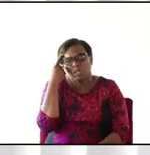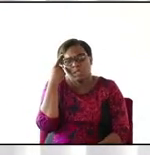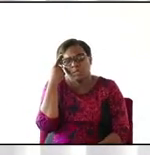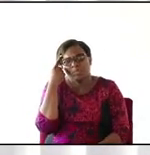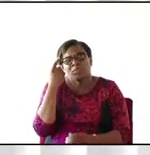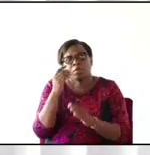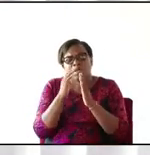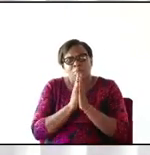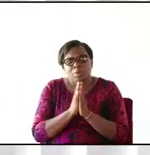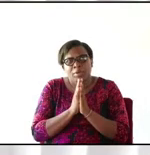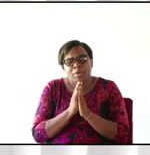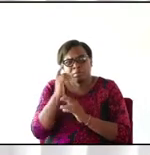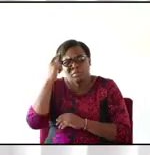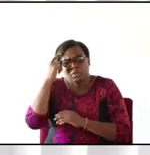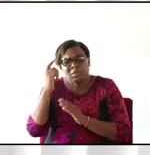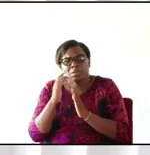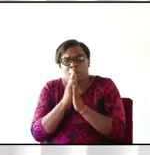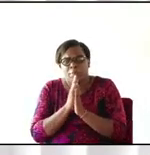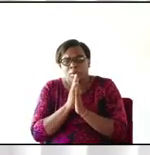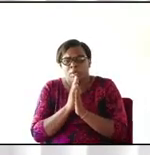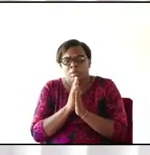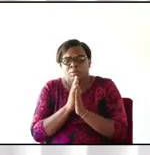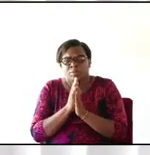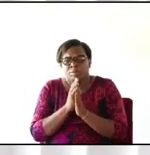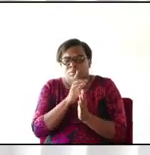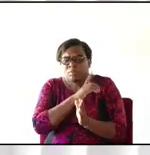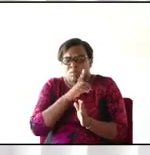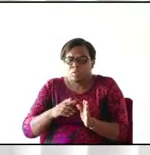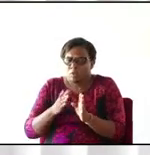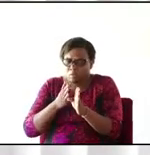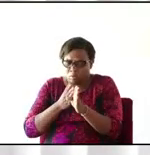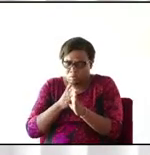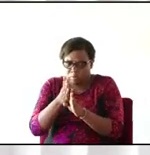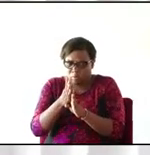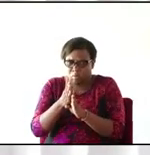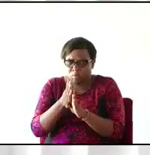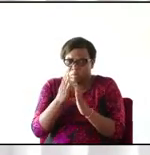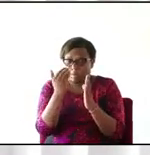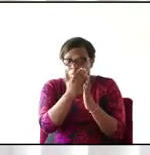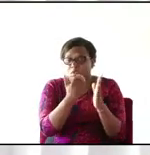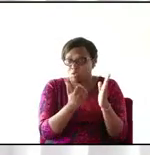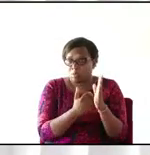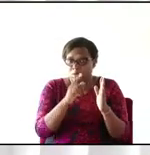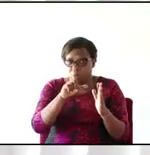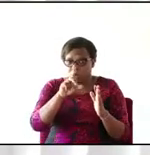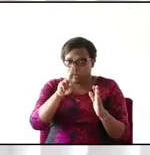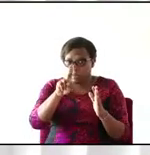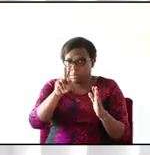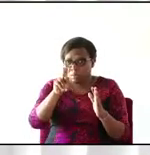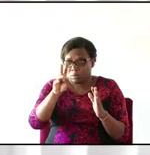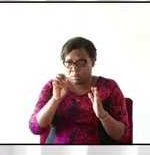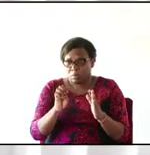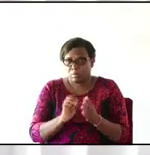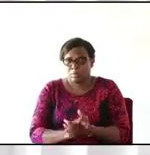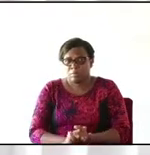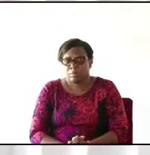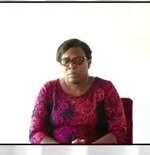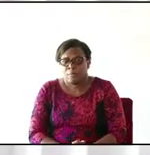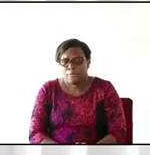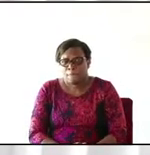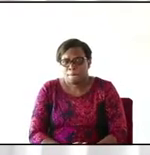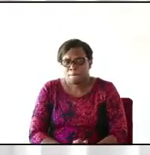and the praying, I was directed to our text before us this morning. A text